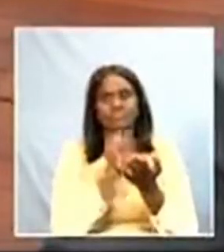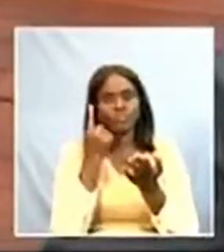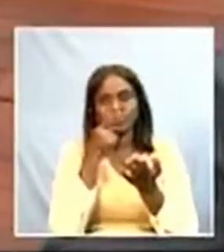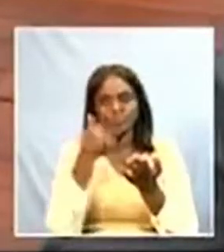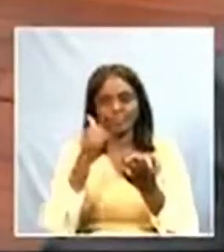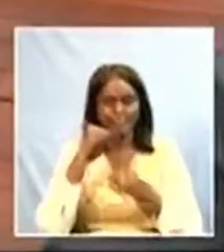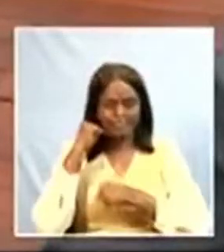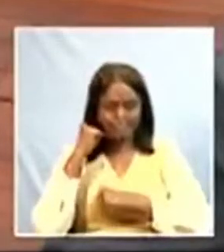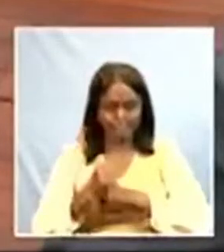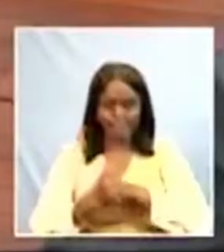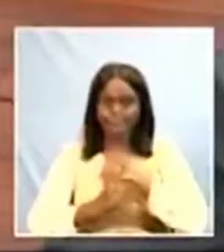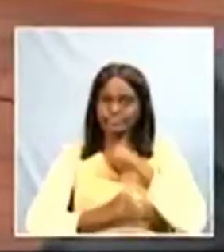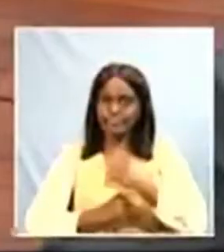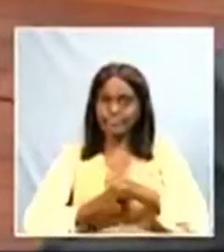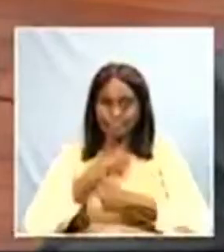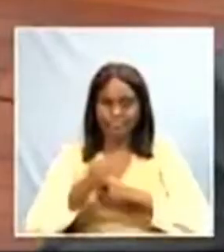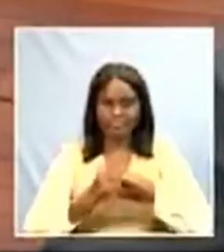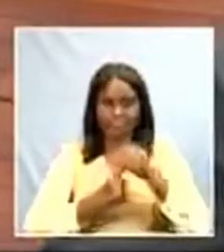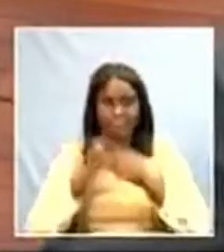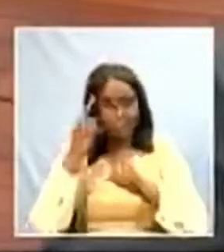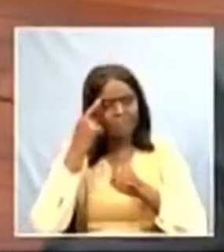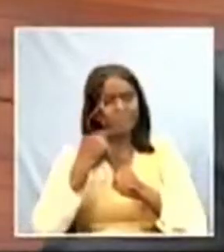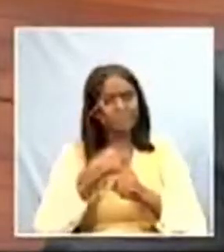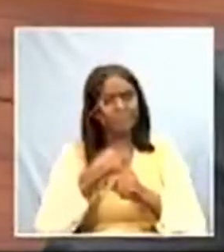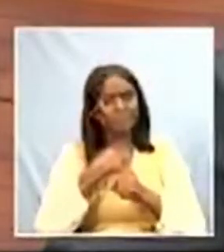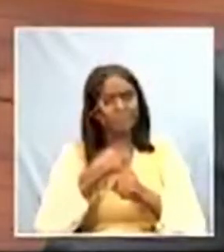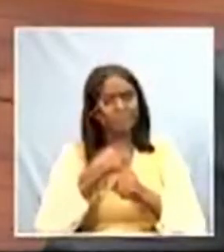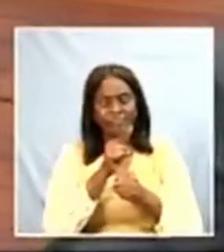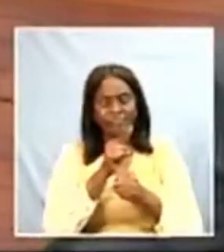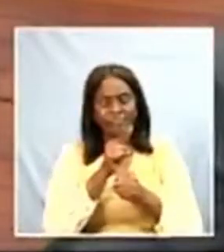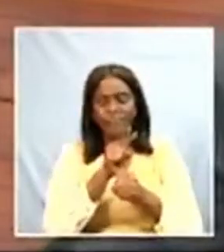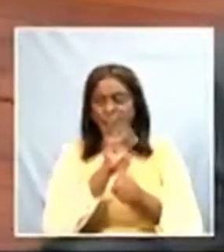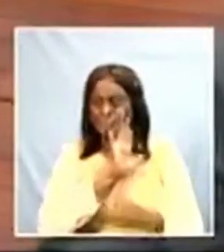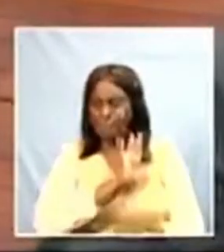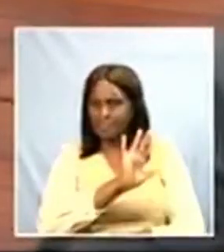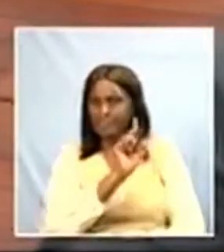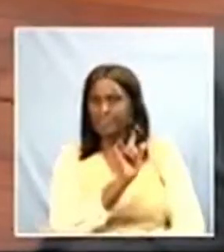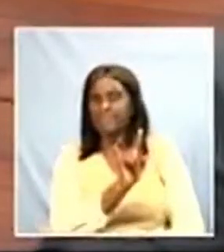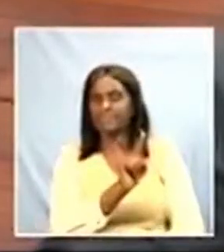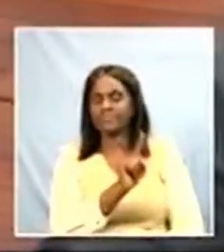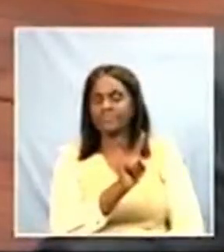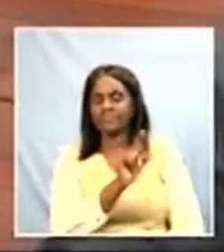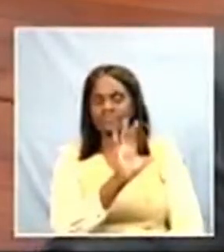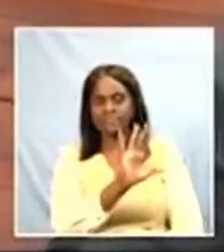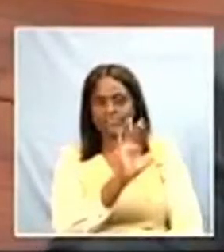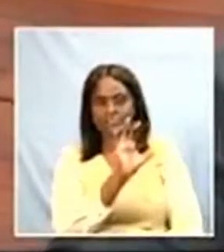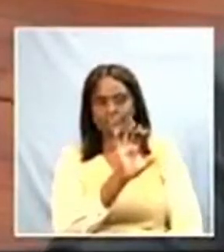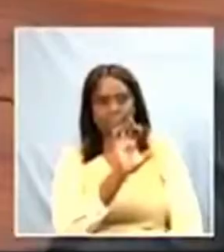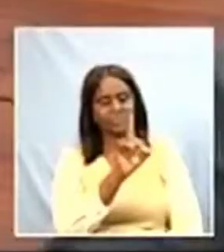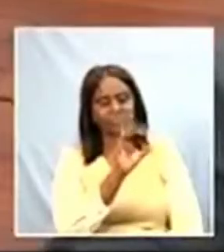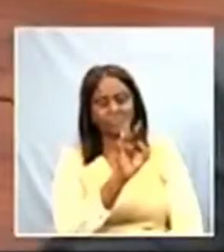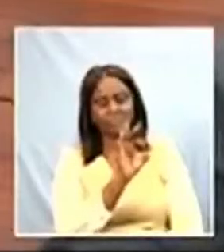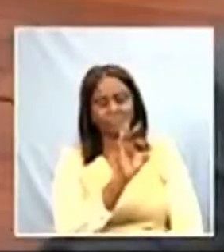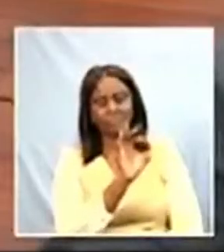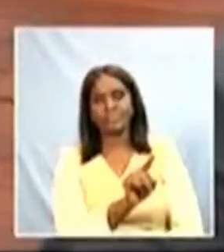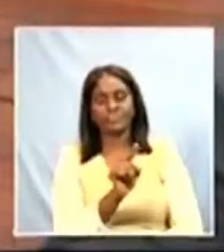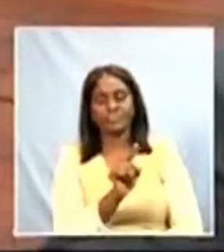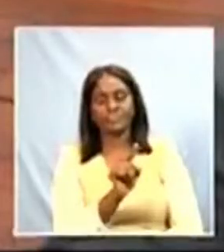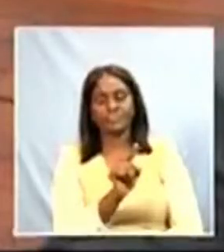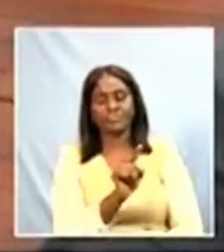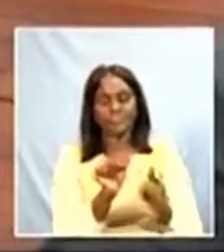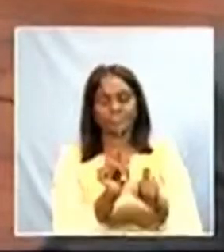struggling. For me, it's a product of CDF,